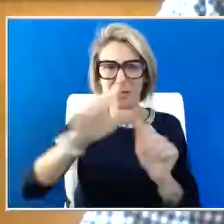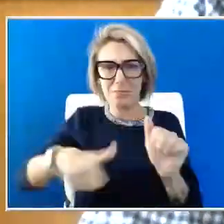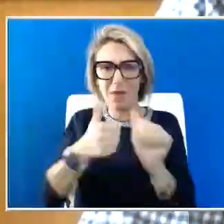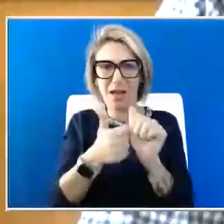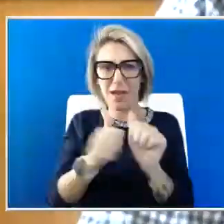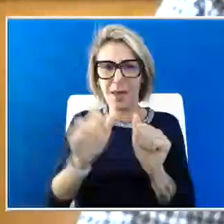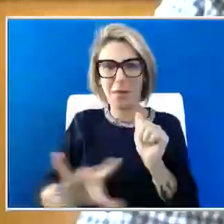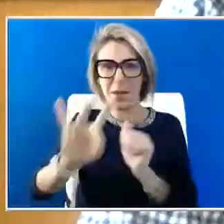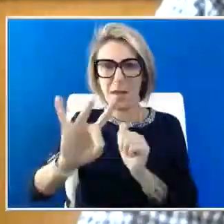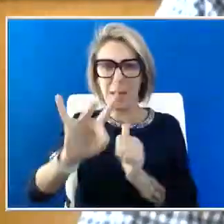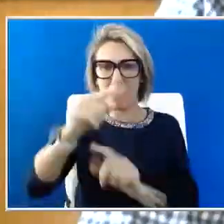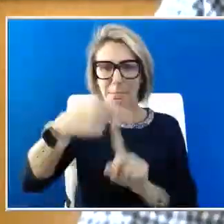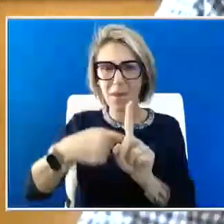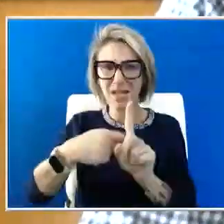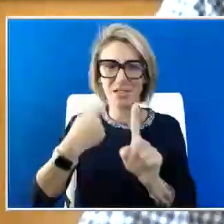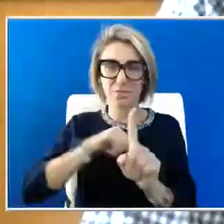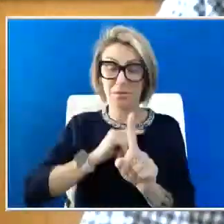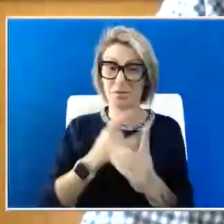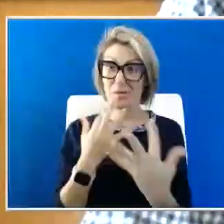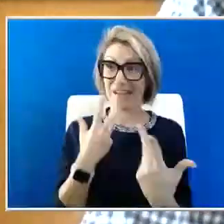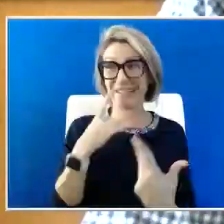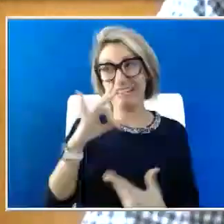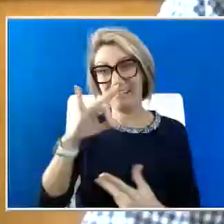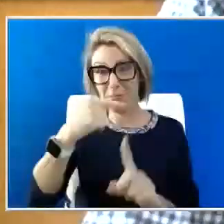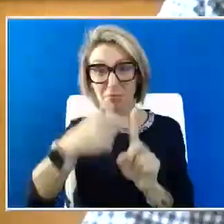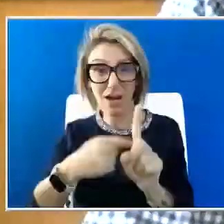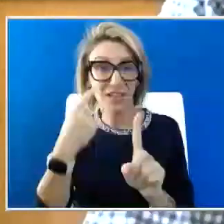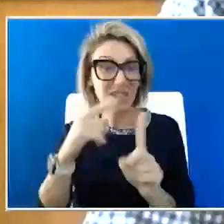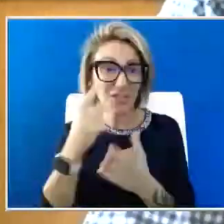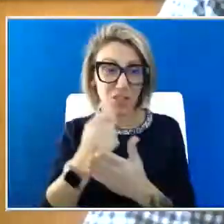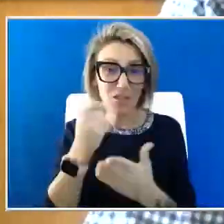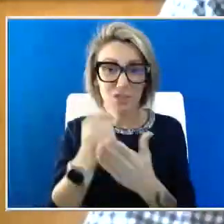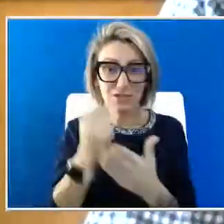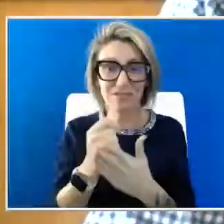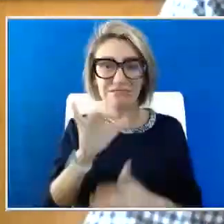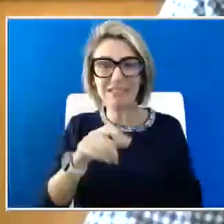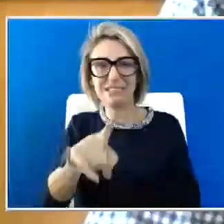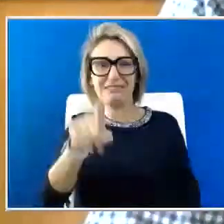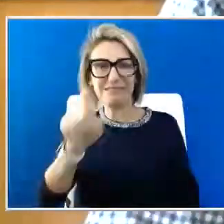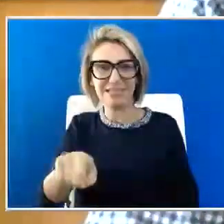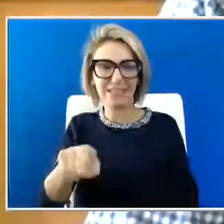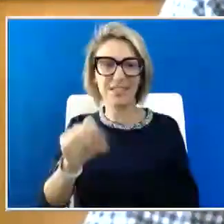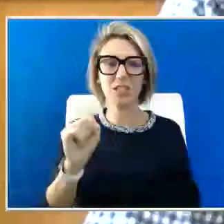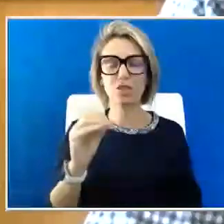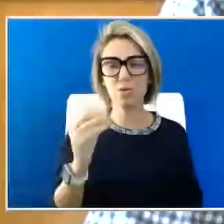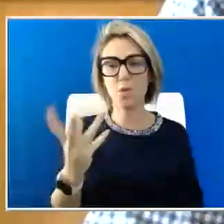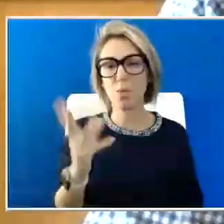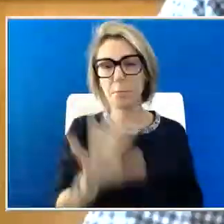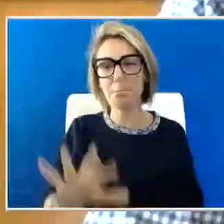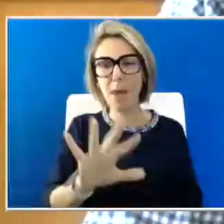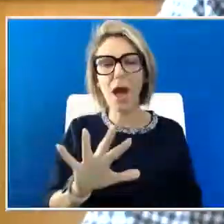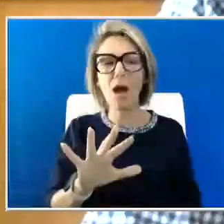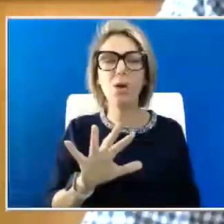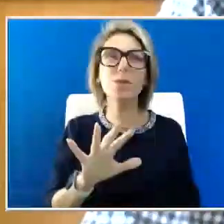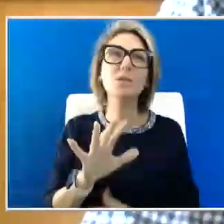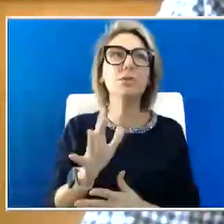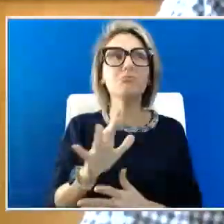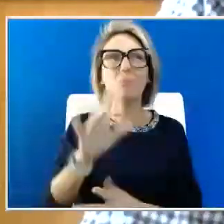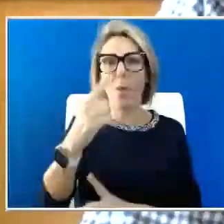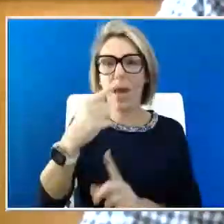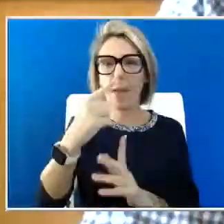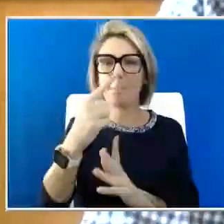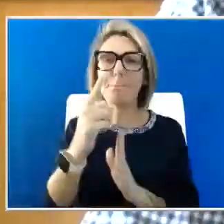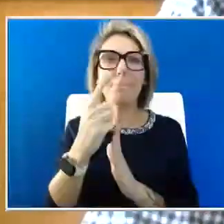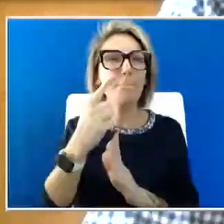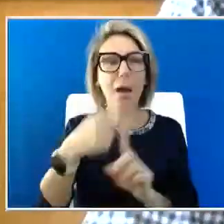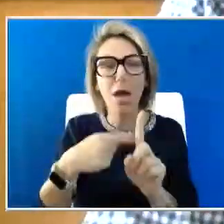we were looking at an 8-month wait to get the treatment that Pat needed. So for about a month, I thought, hey, there's